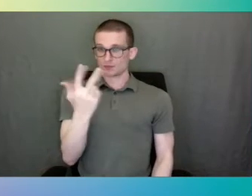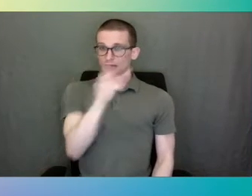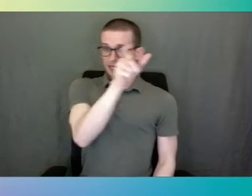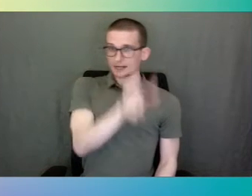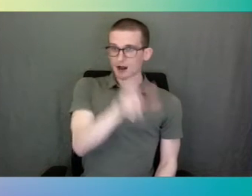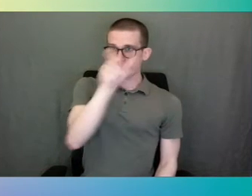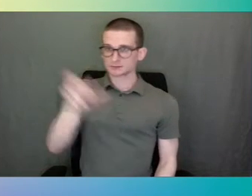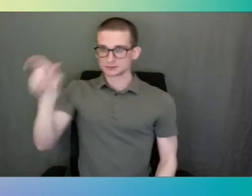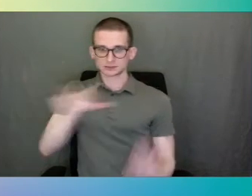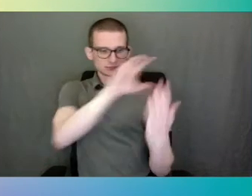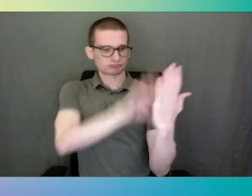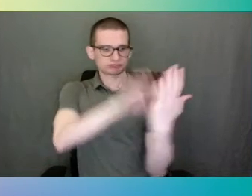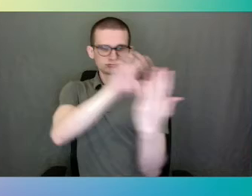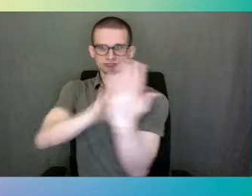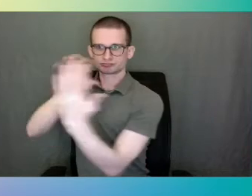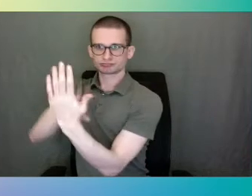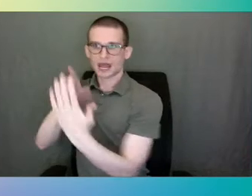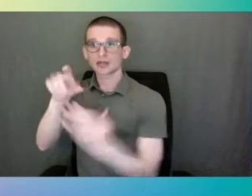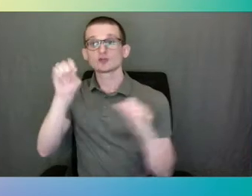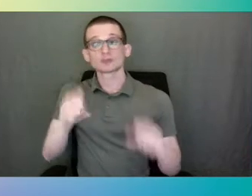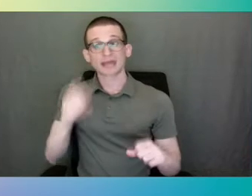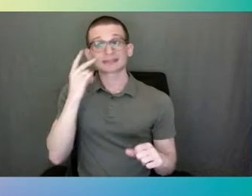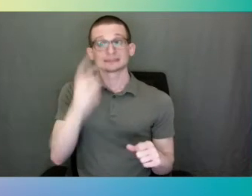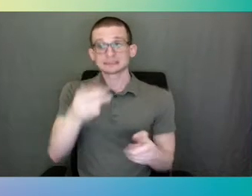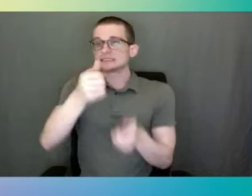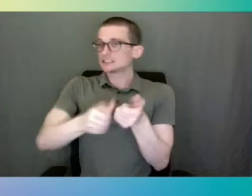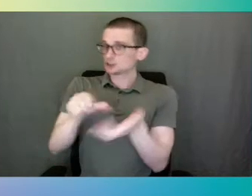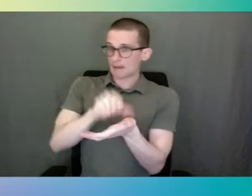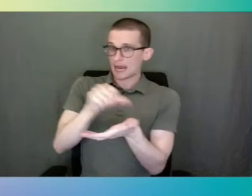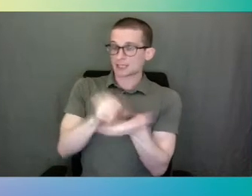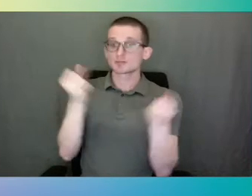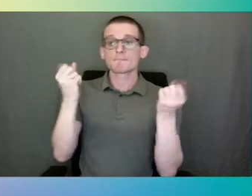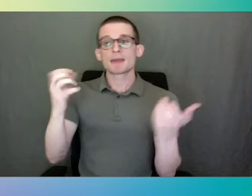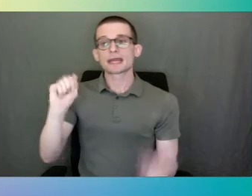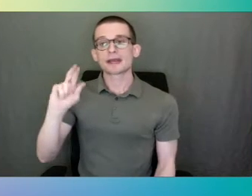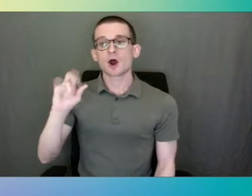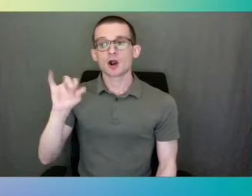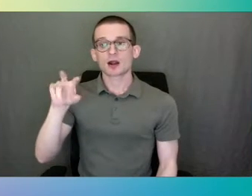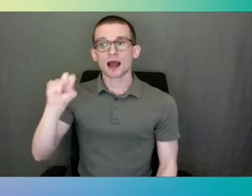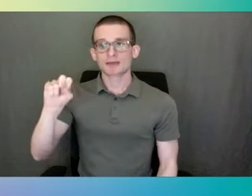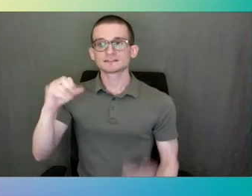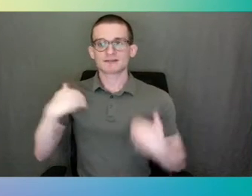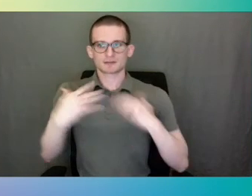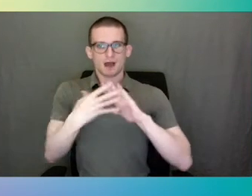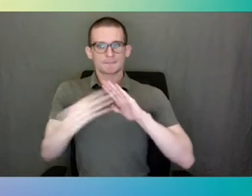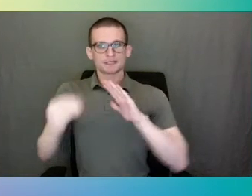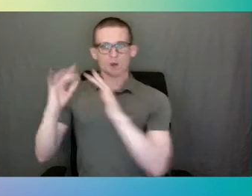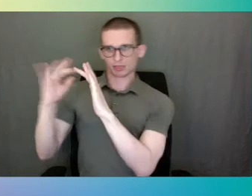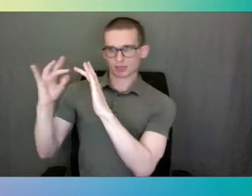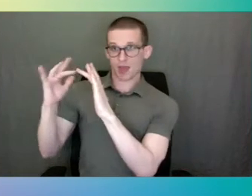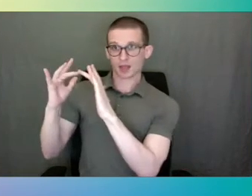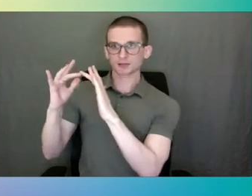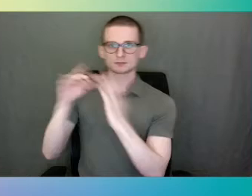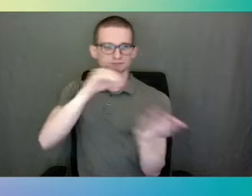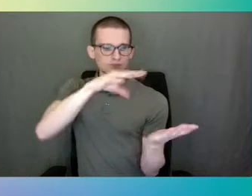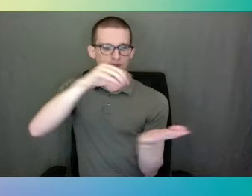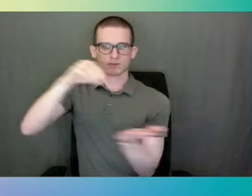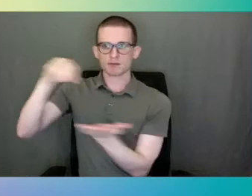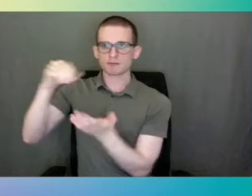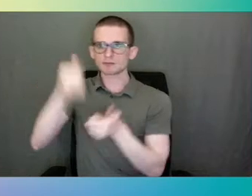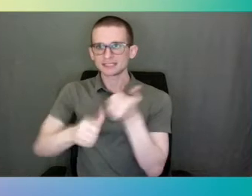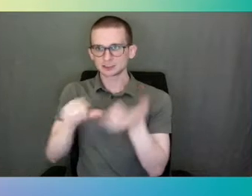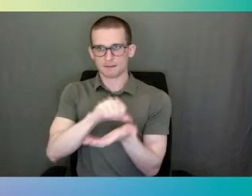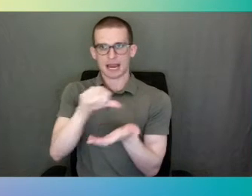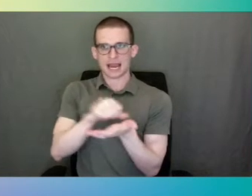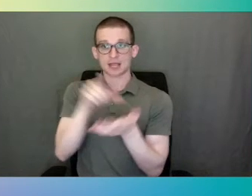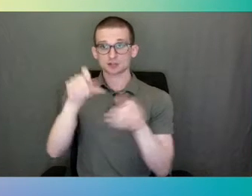page, through the. There are several archives that hold it online where there are pictures of each page that have been preserved. So you can even see